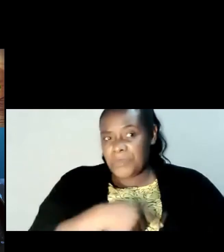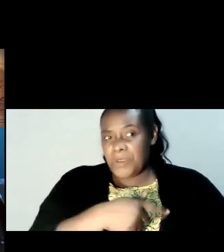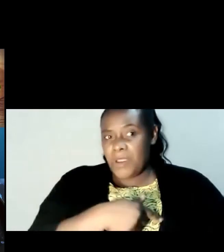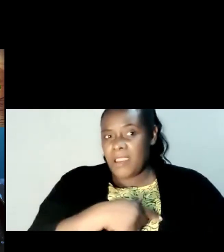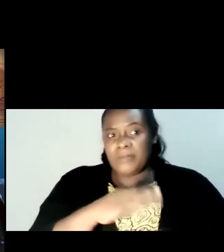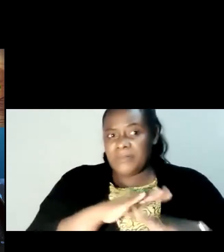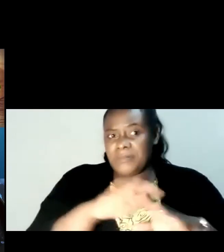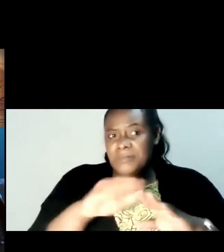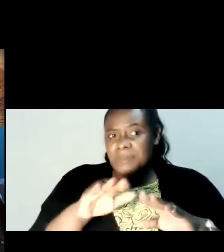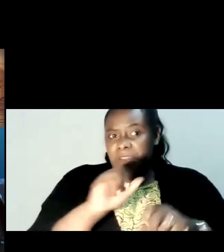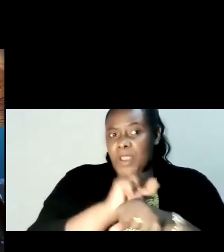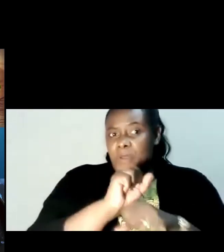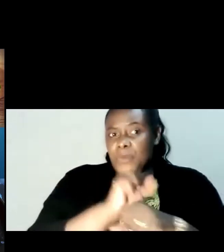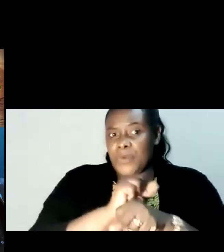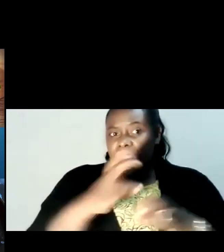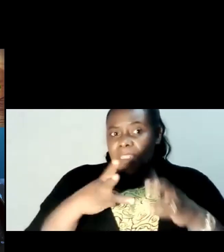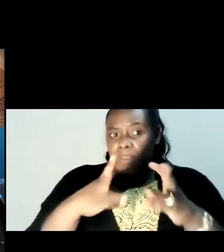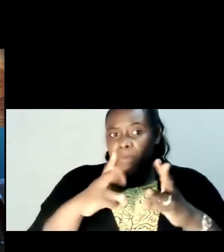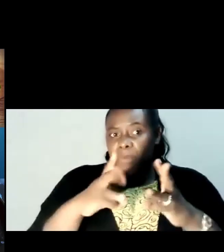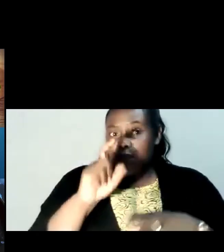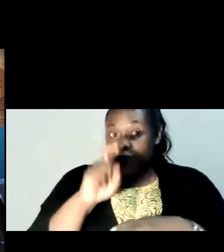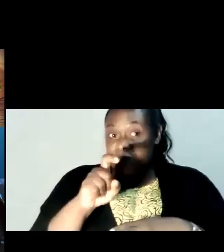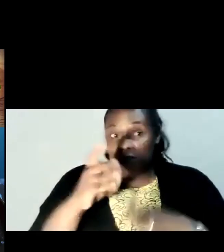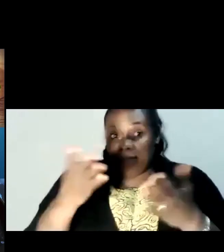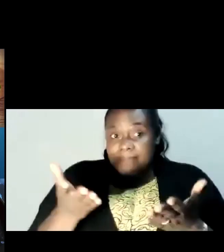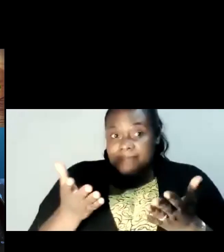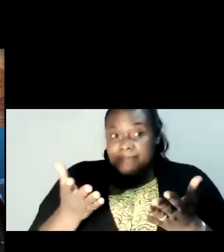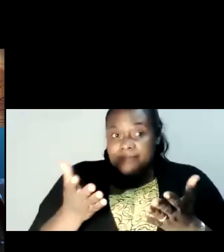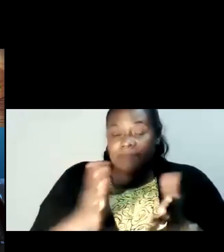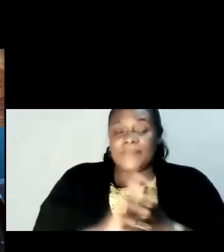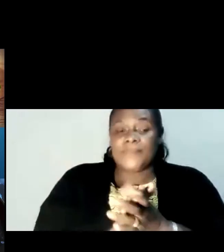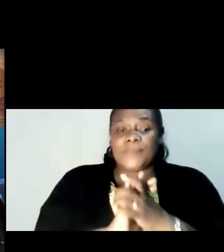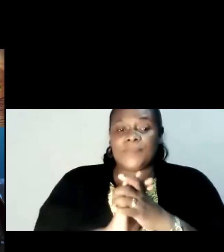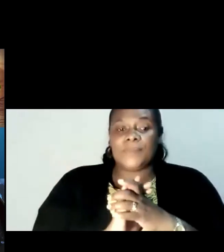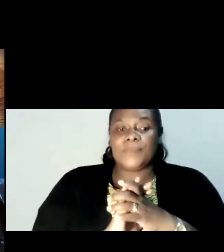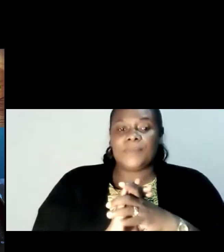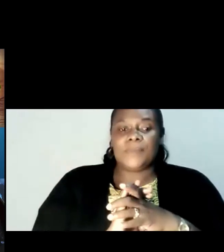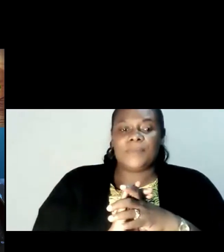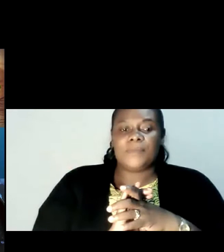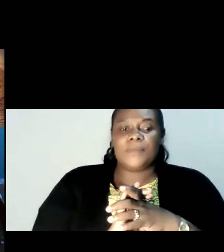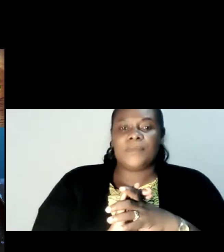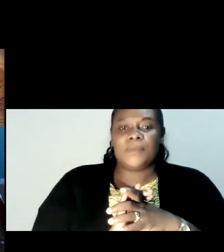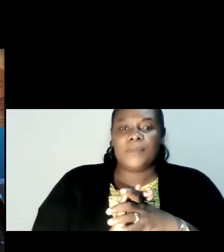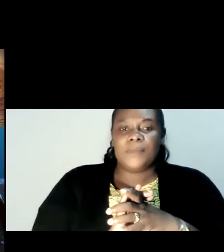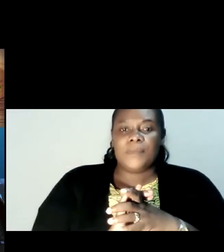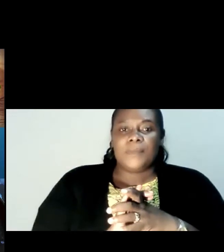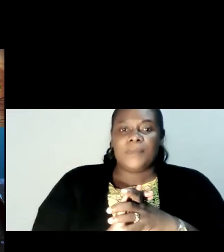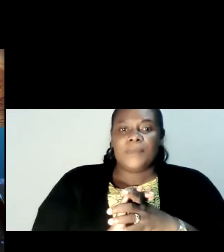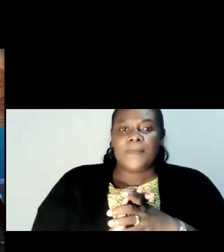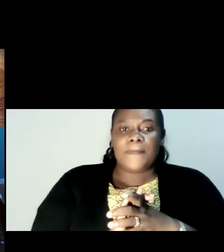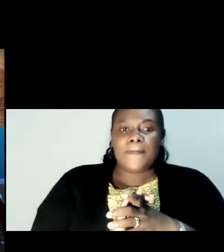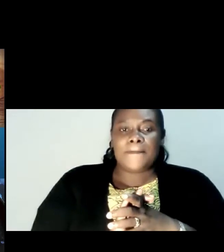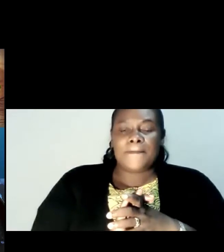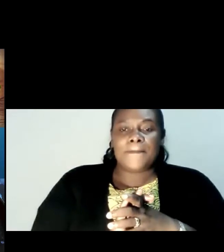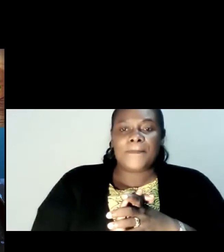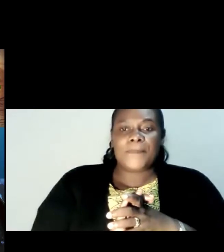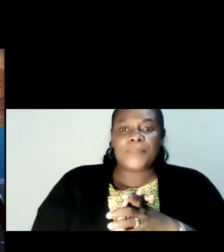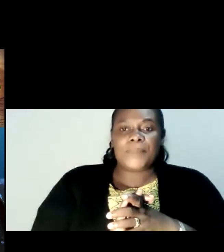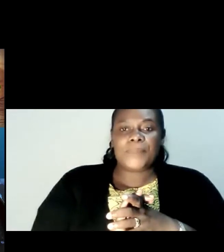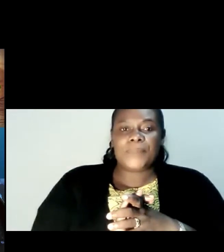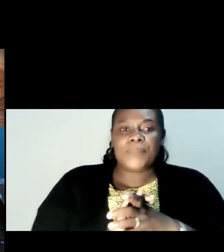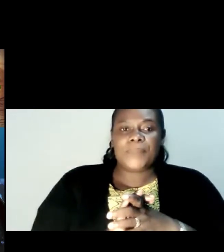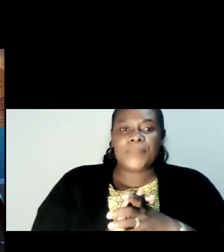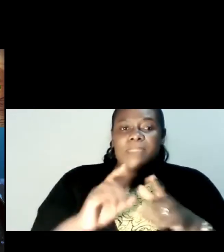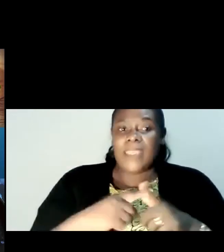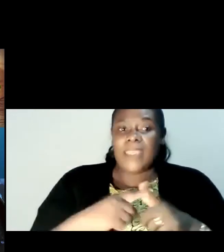attacks. Fat also increases your risk of getting diabetes, and the